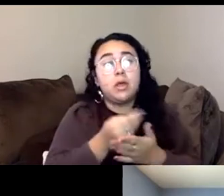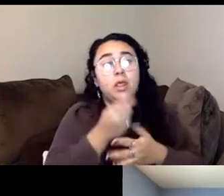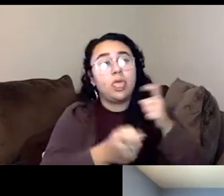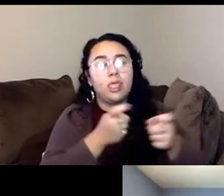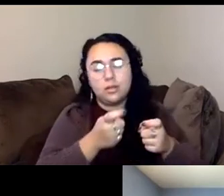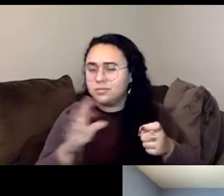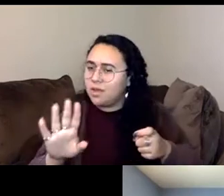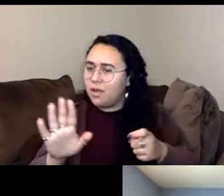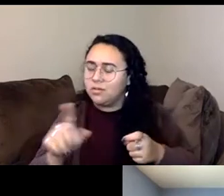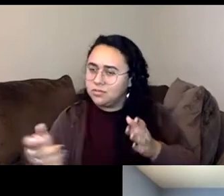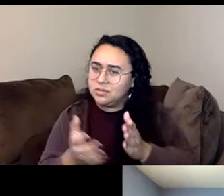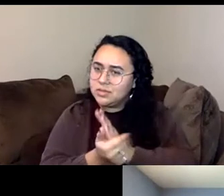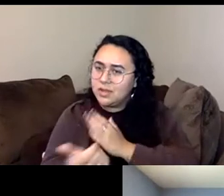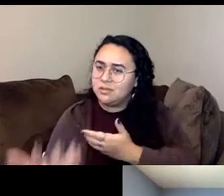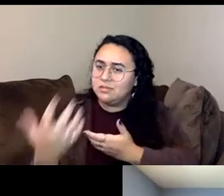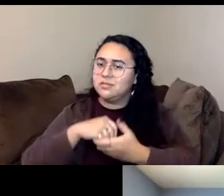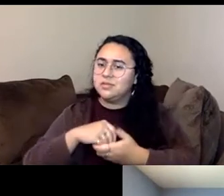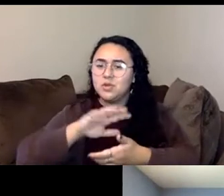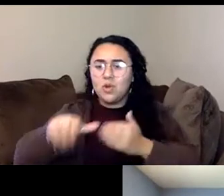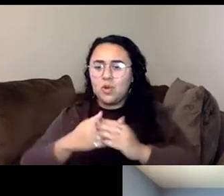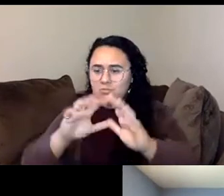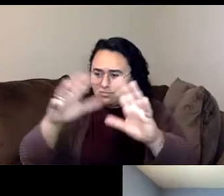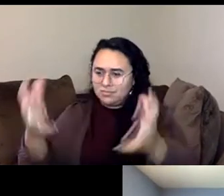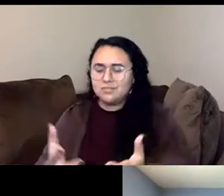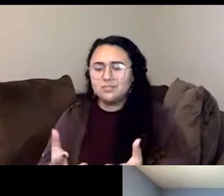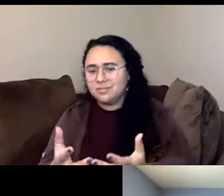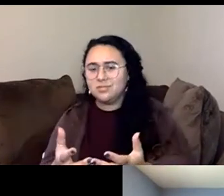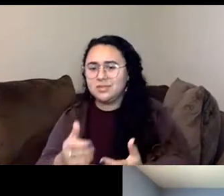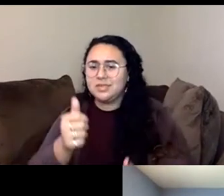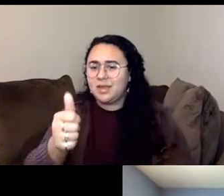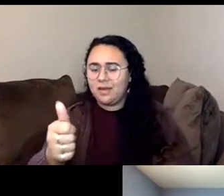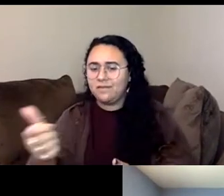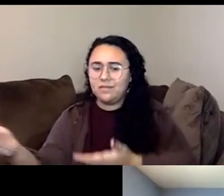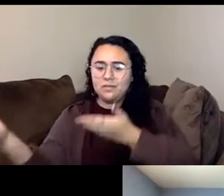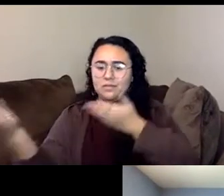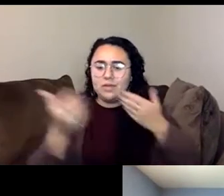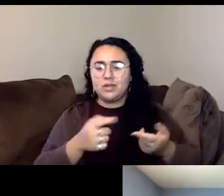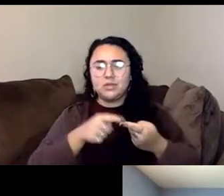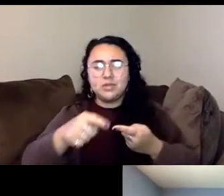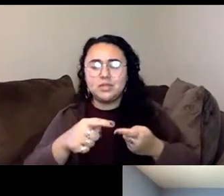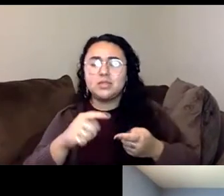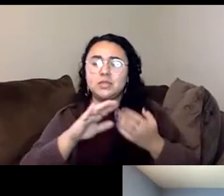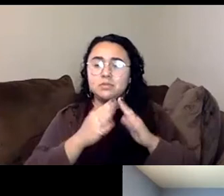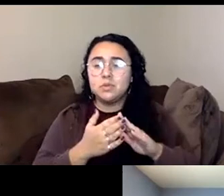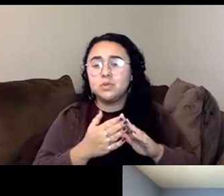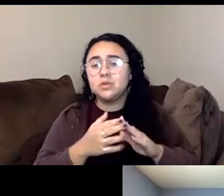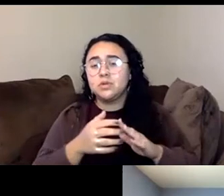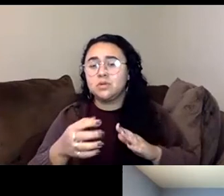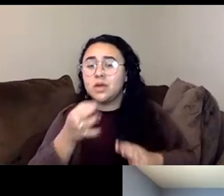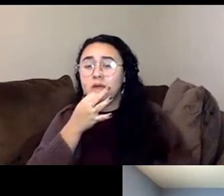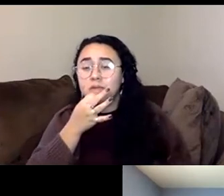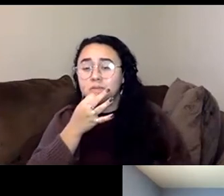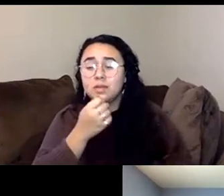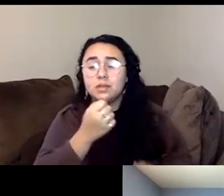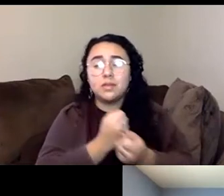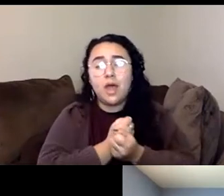We want you to bring your entire self to this community. So all the things your expertise, your love, your